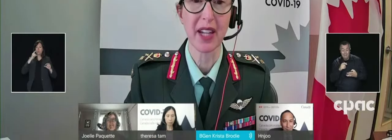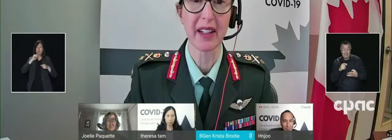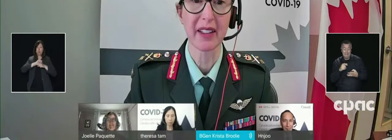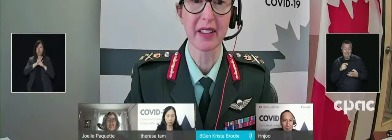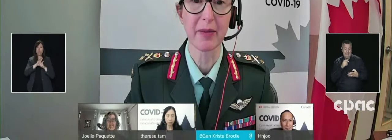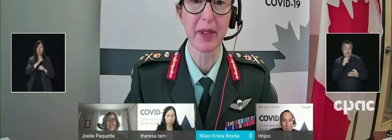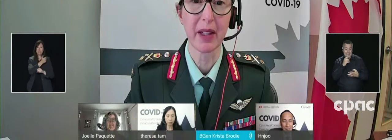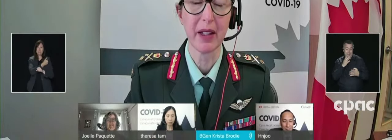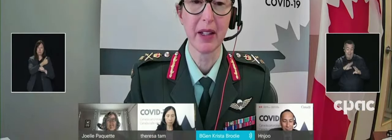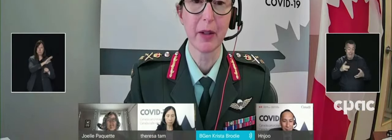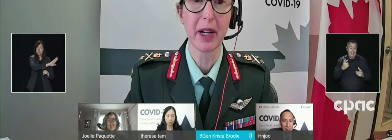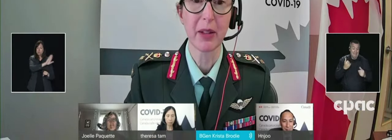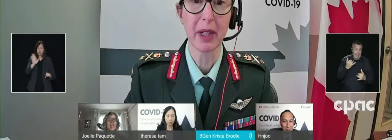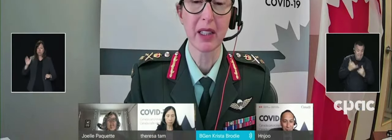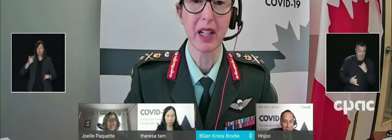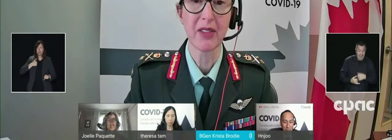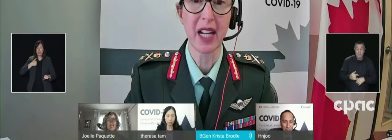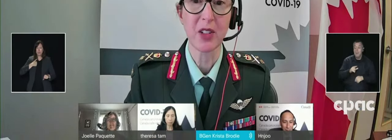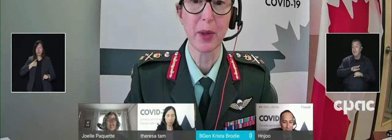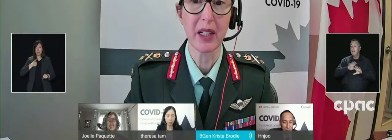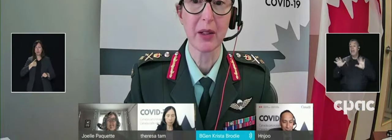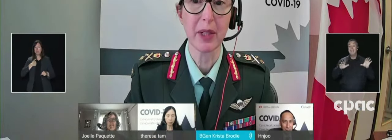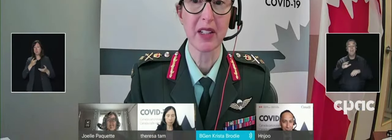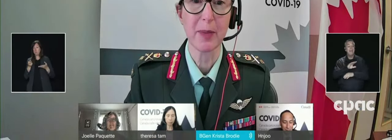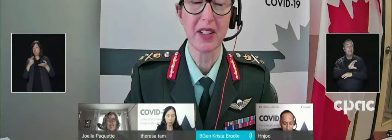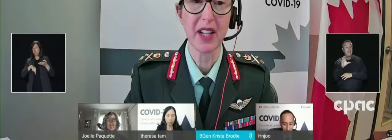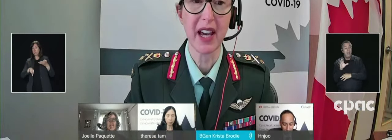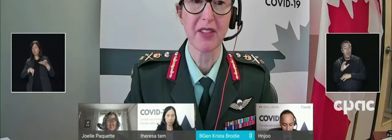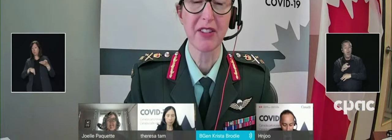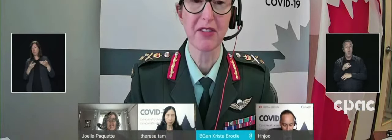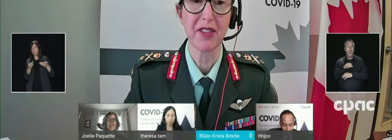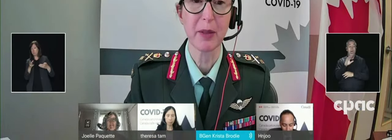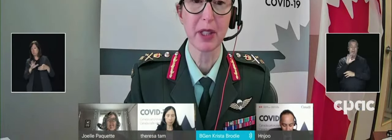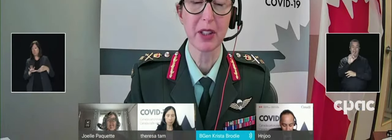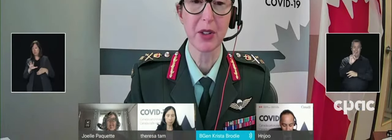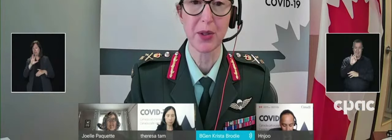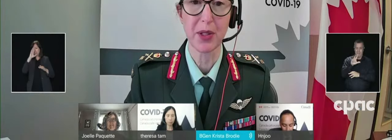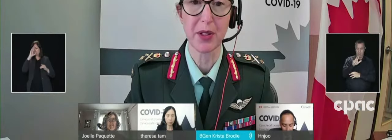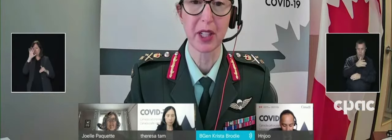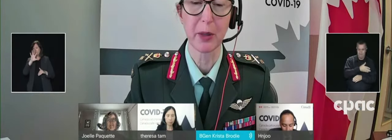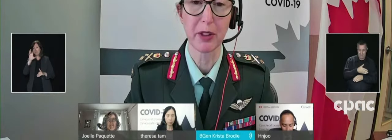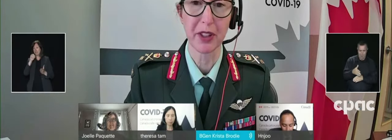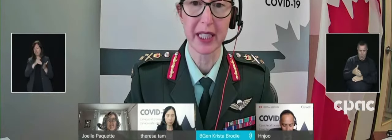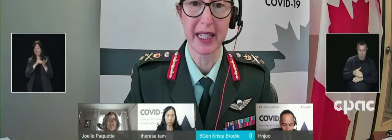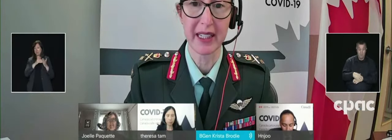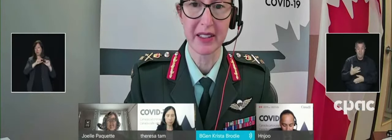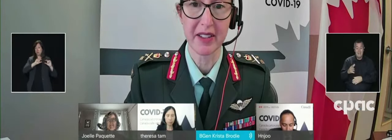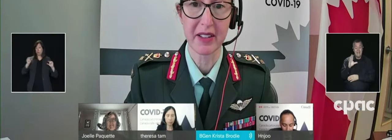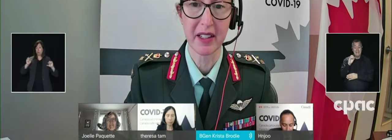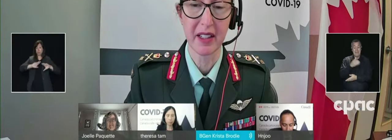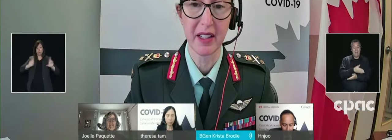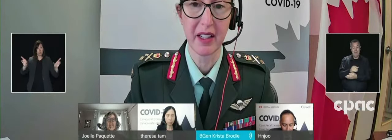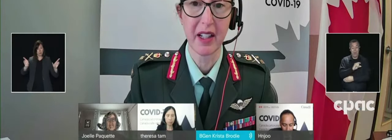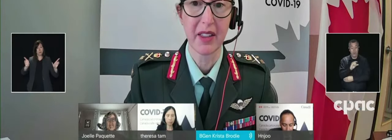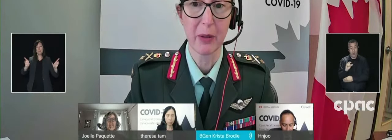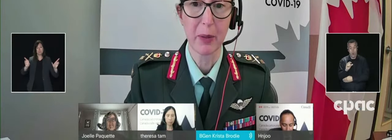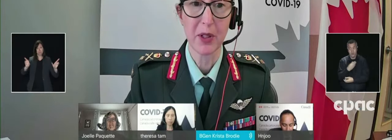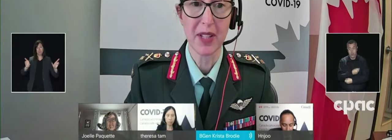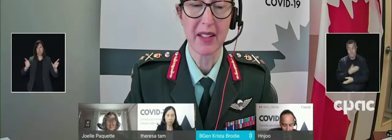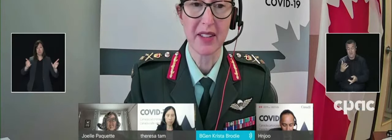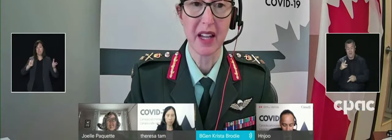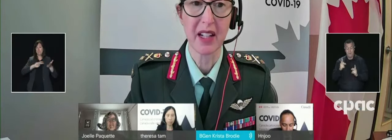across Canada. By the middle of next week, we expect to have 50 million doses available for Canadians.